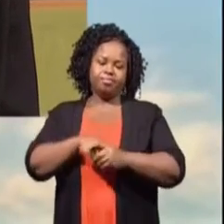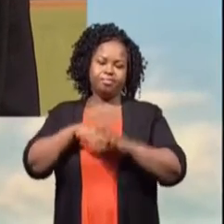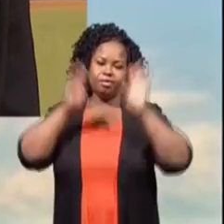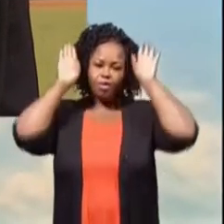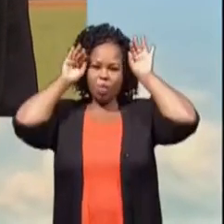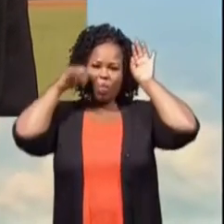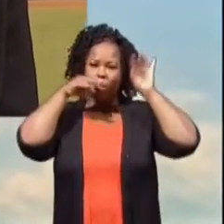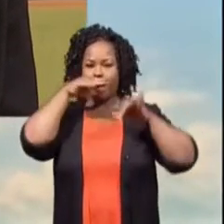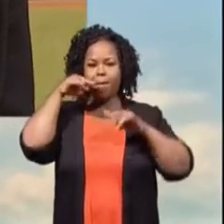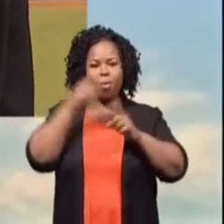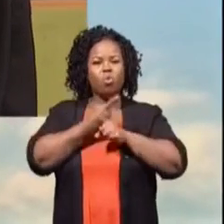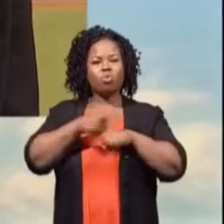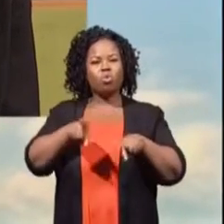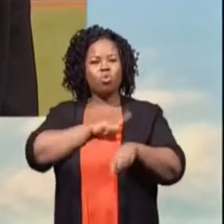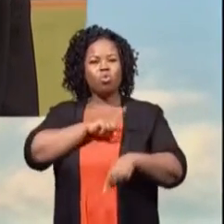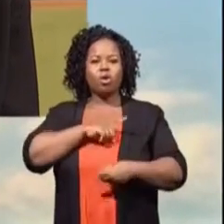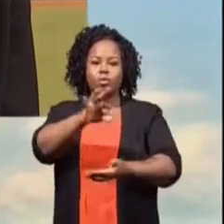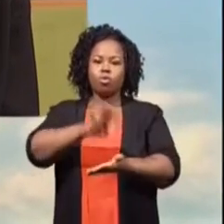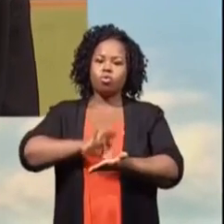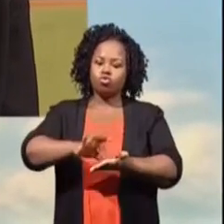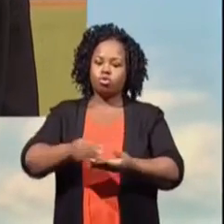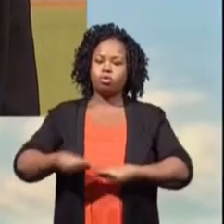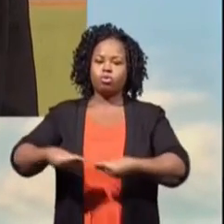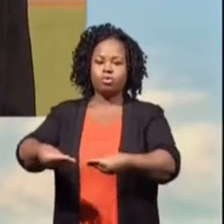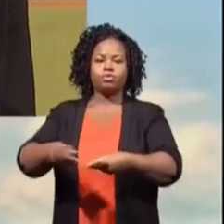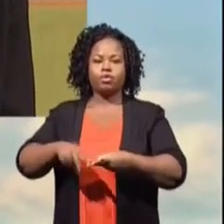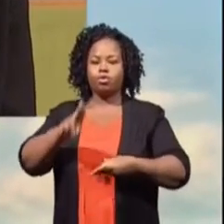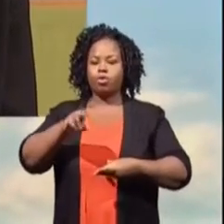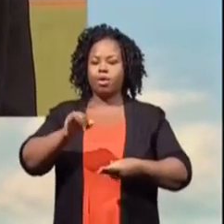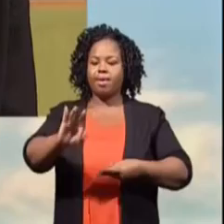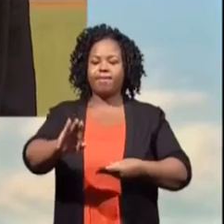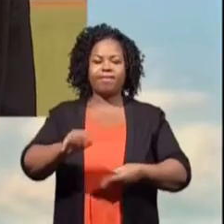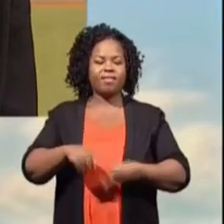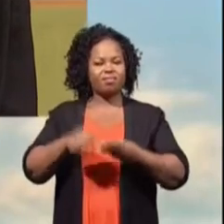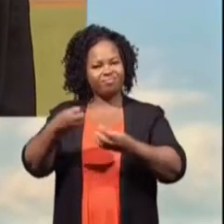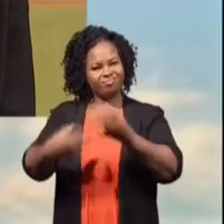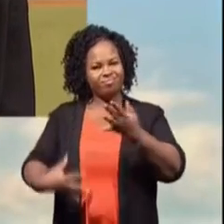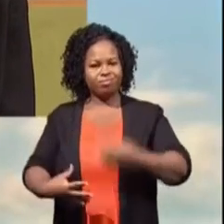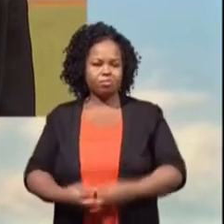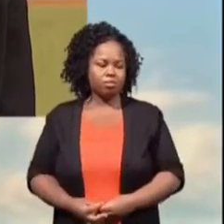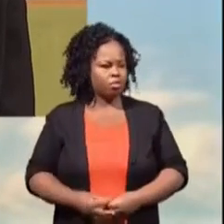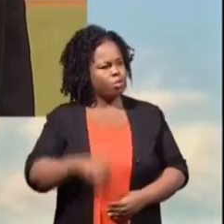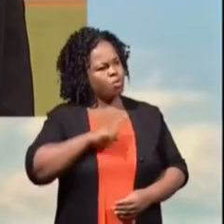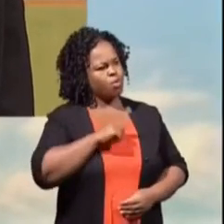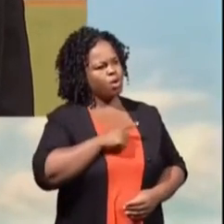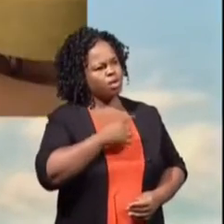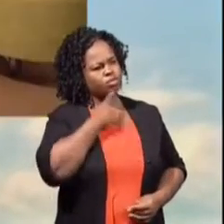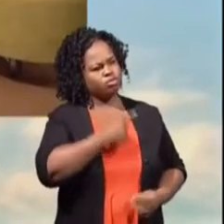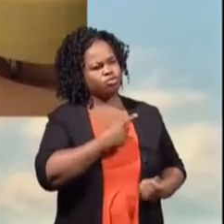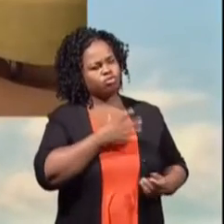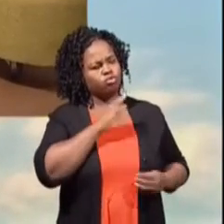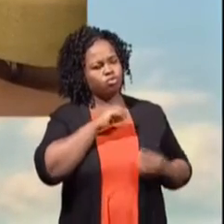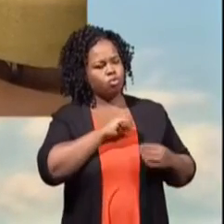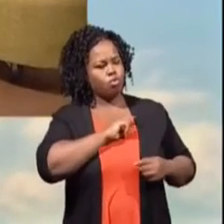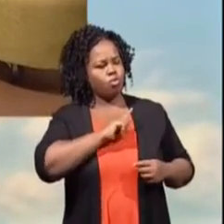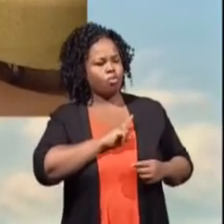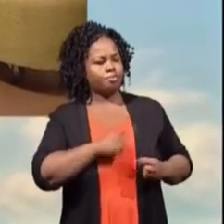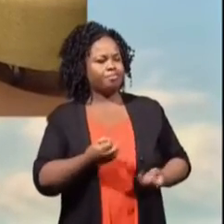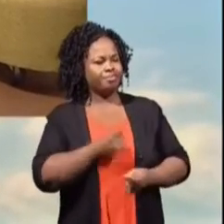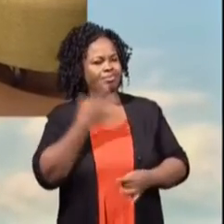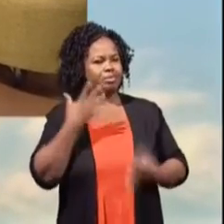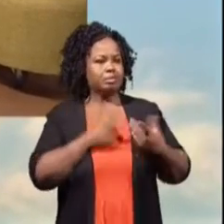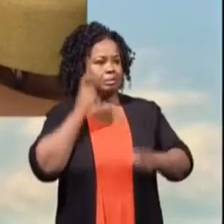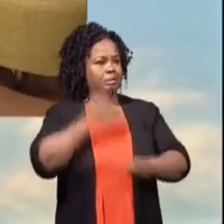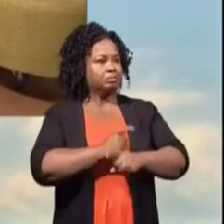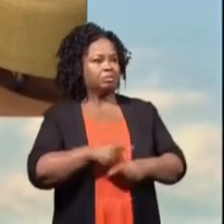abo mistress I am a contract of employment UIF provident fund all those things the reason why I'm a contract is that you know sometimes kuba nzima for mistress